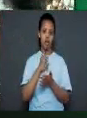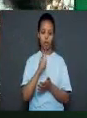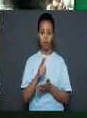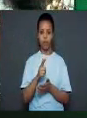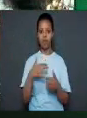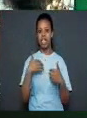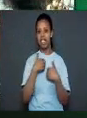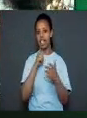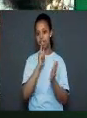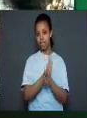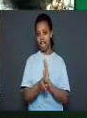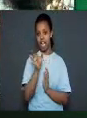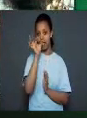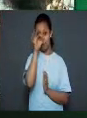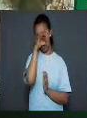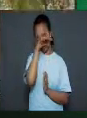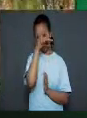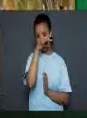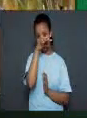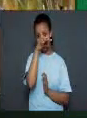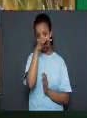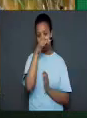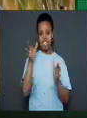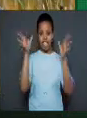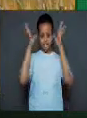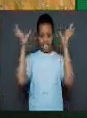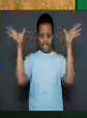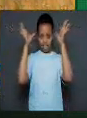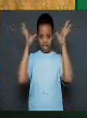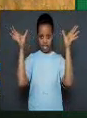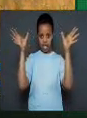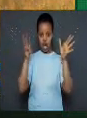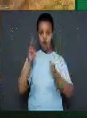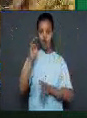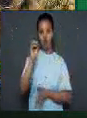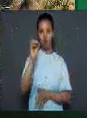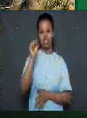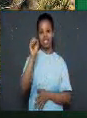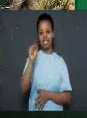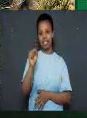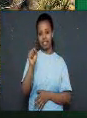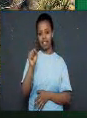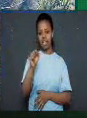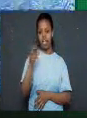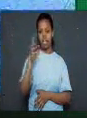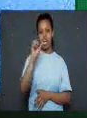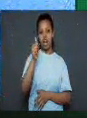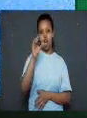Animals such as foxes, deer, moose,